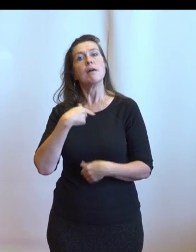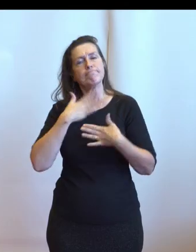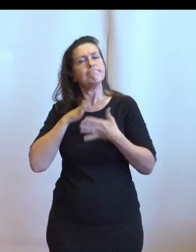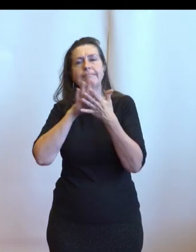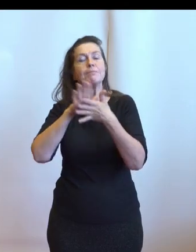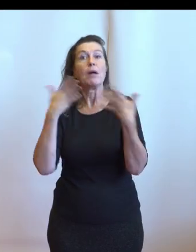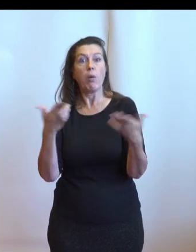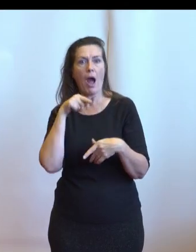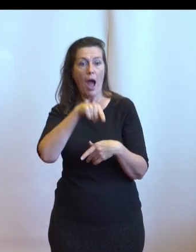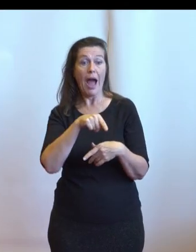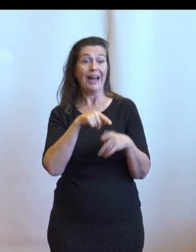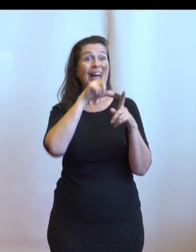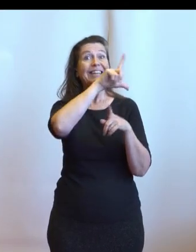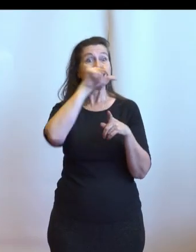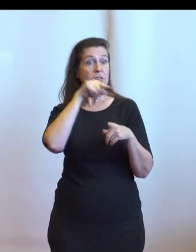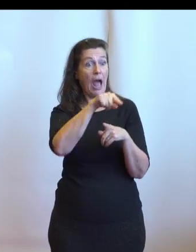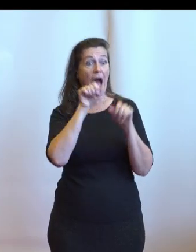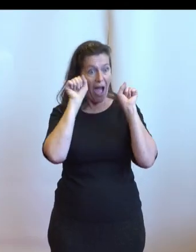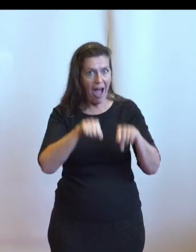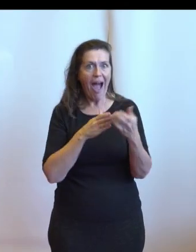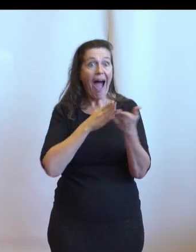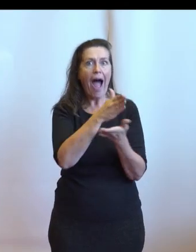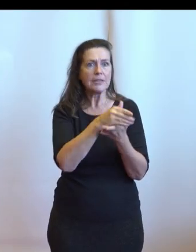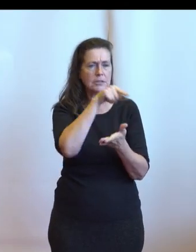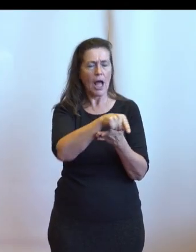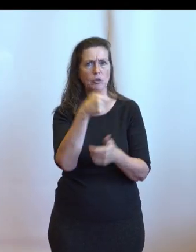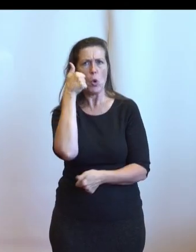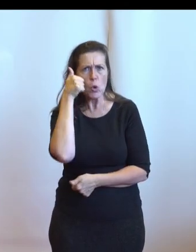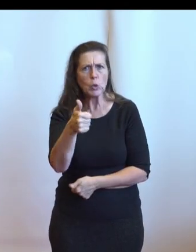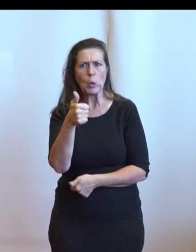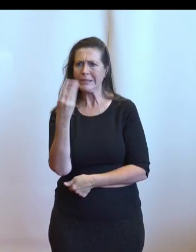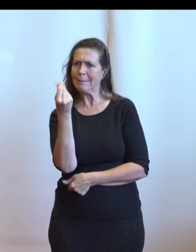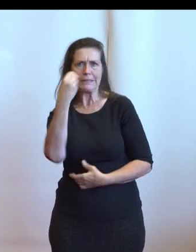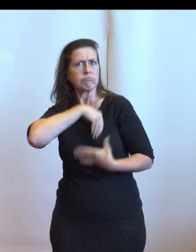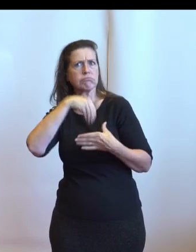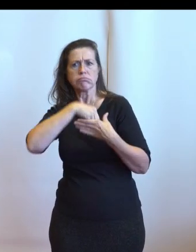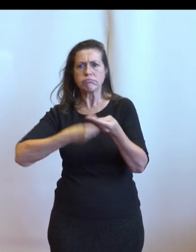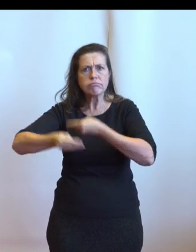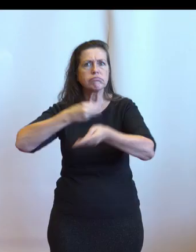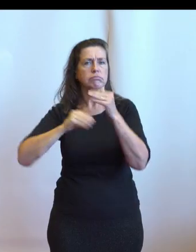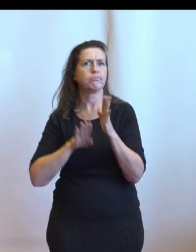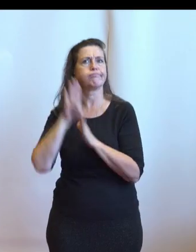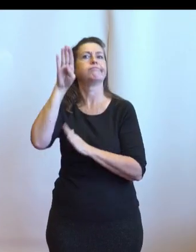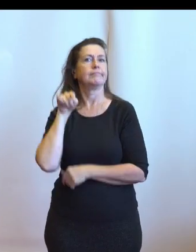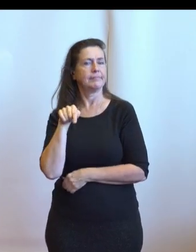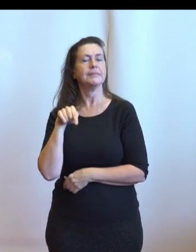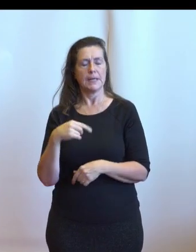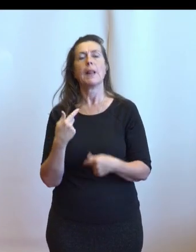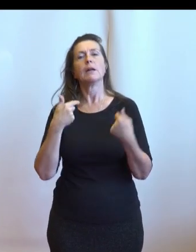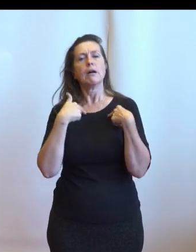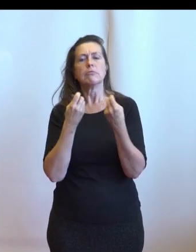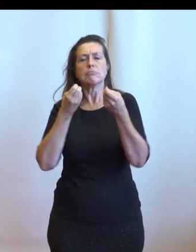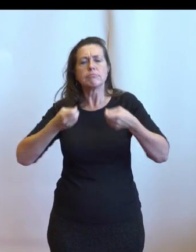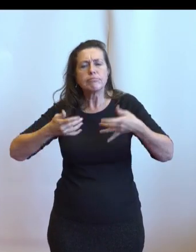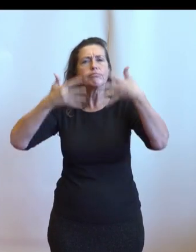for digital accessibility. I'm sure my colleagues are going to talk about numbers and provide